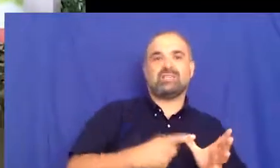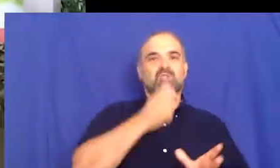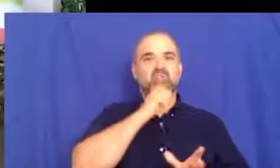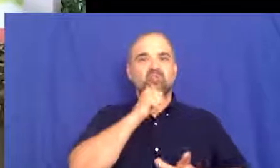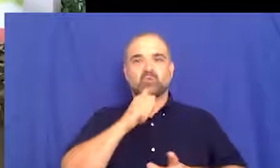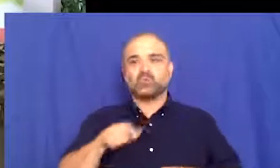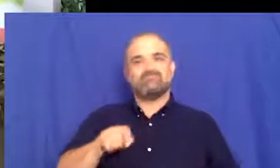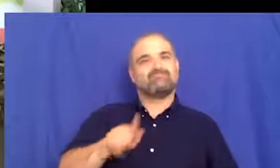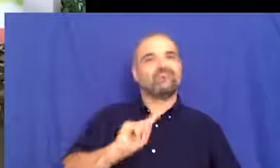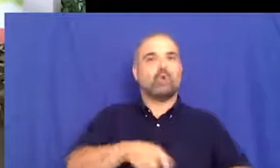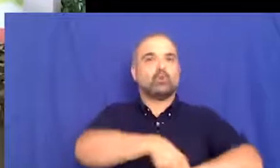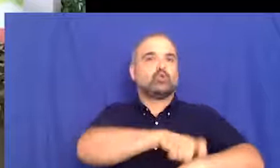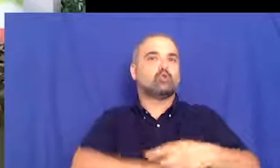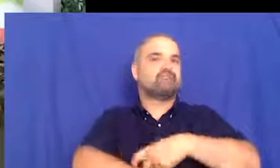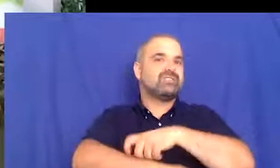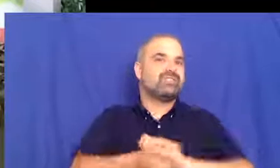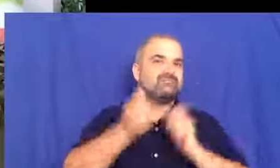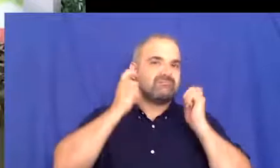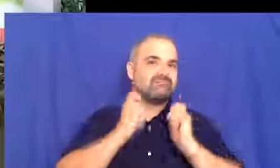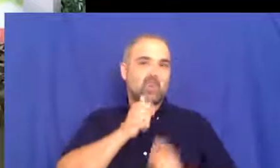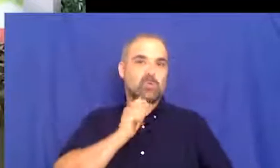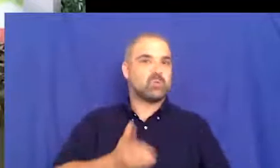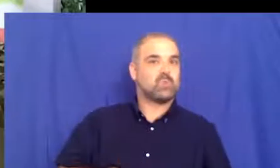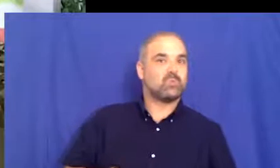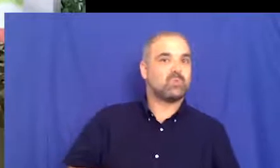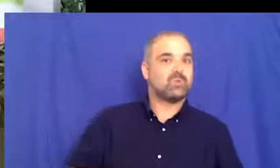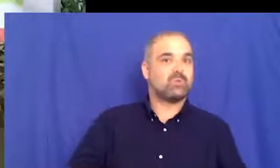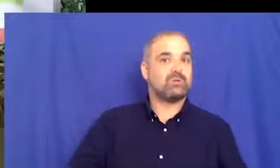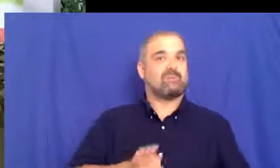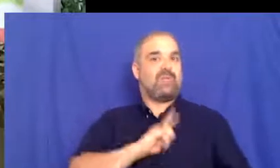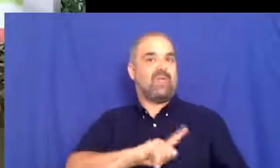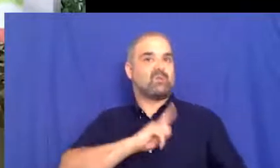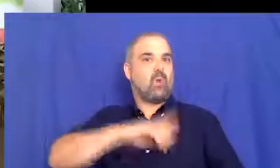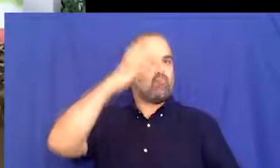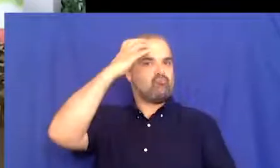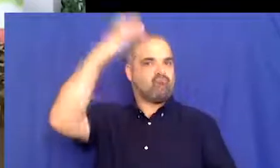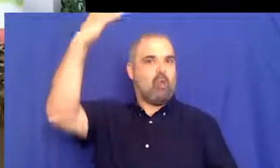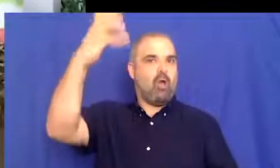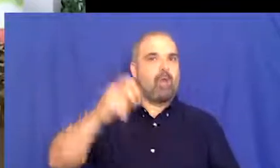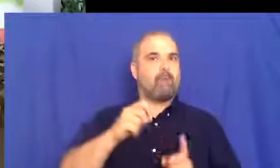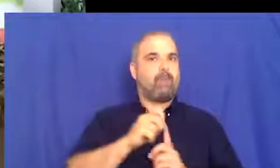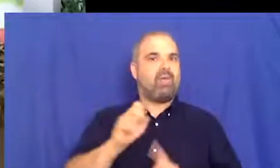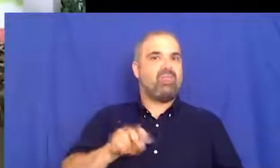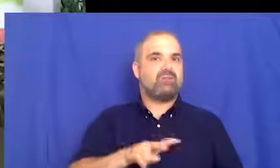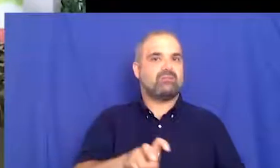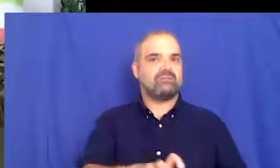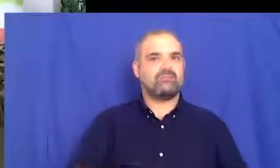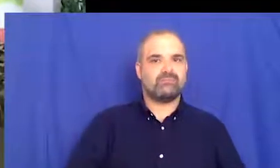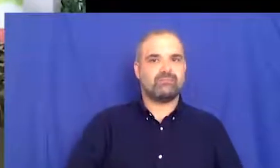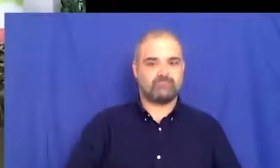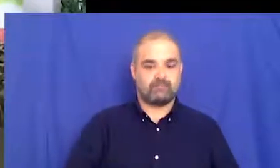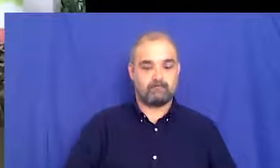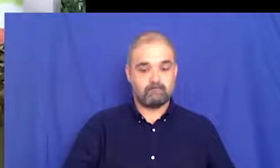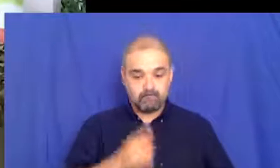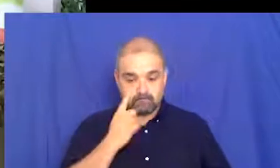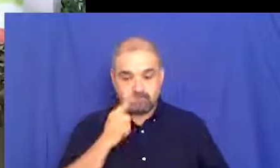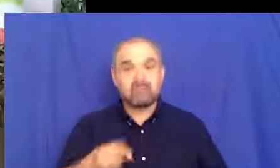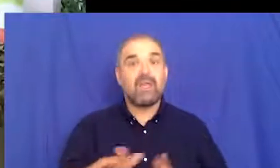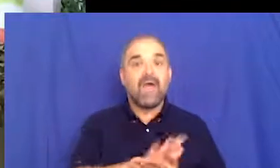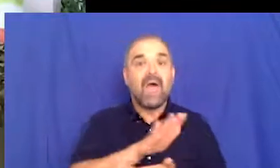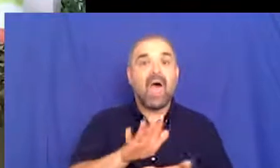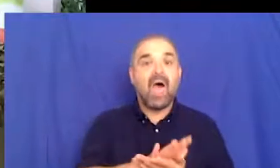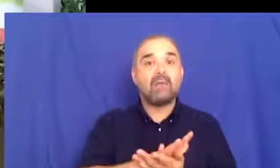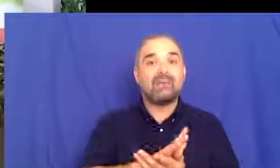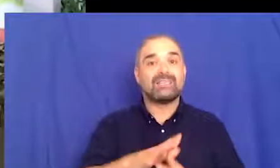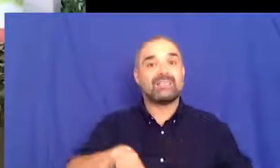jewellery. So royalty would actually use these guys as jewellery, which is where the name the royal python comes from. So you can see now he's getting a